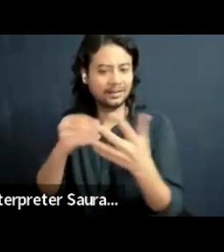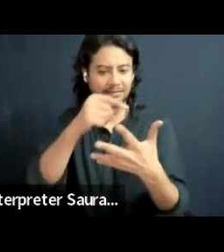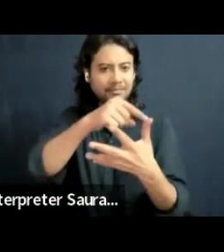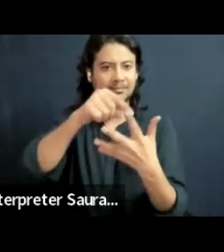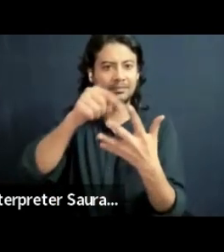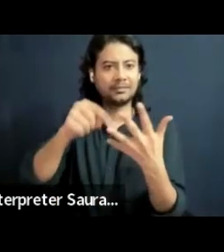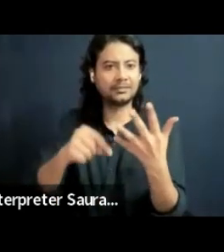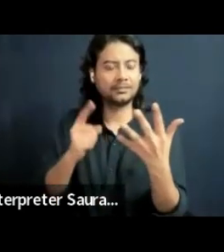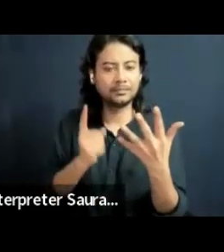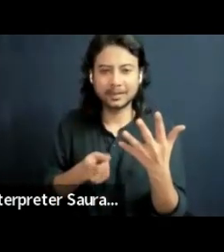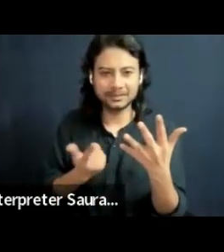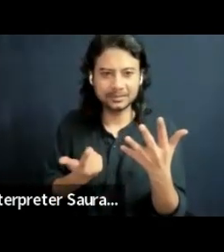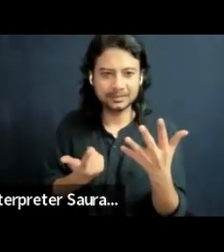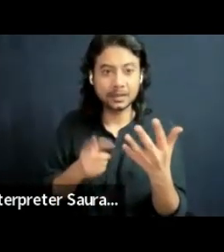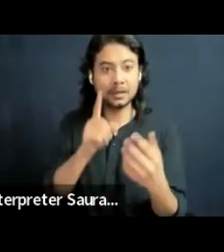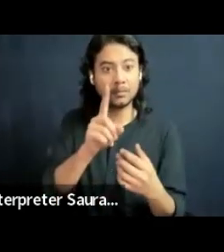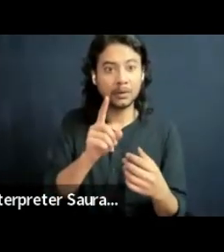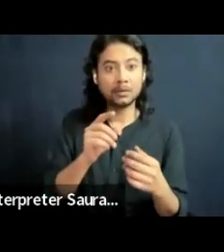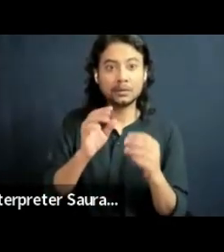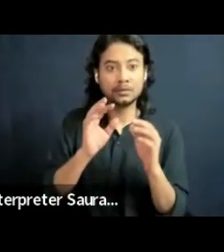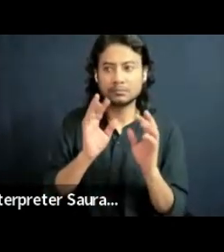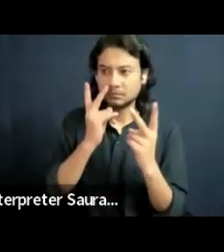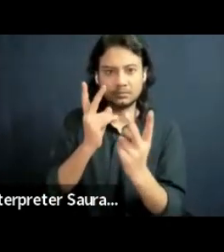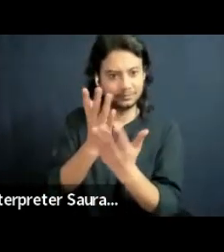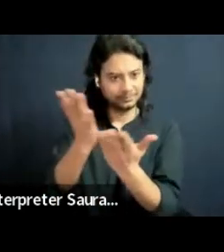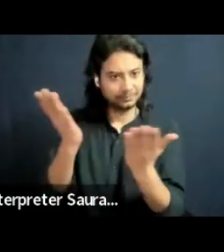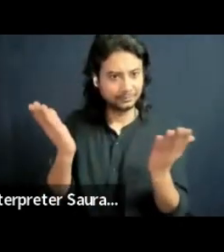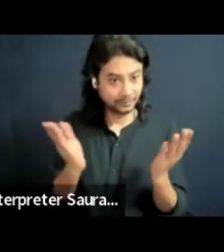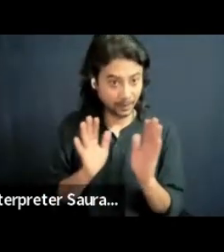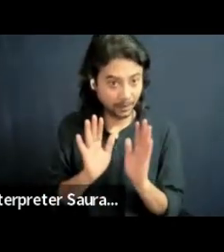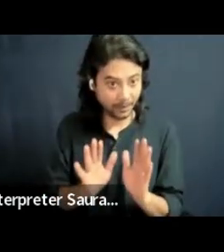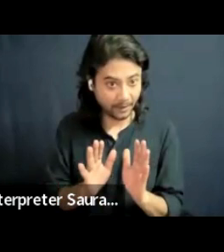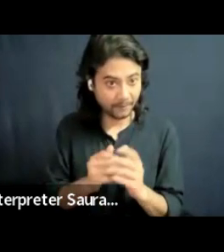the community? Are there support services that are available?